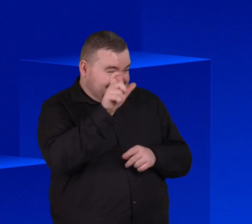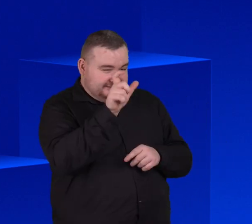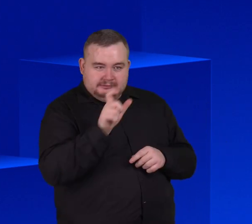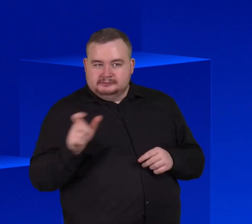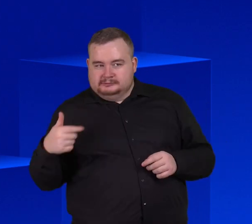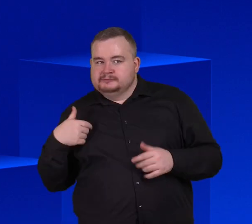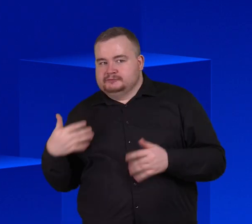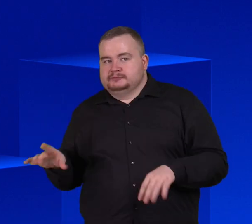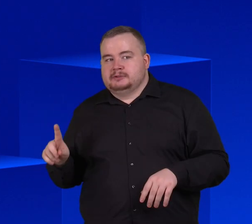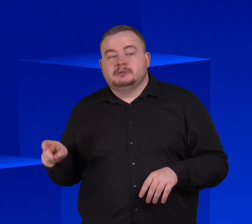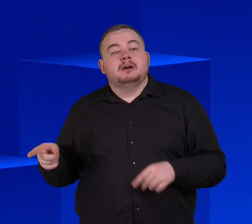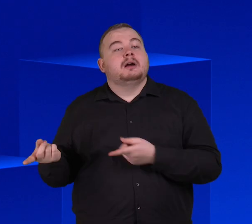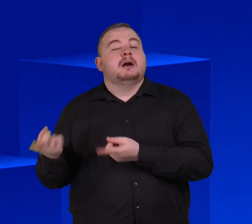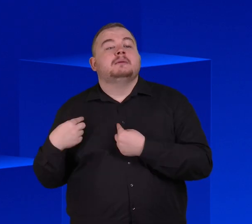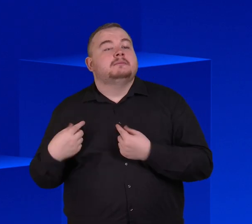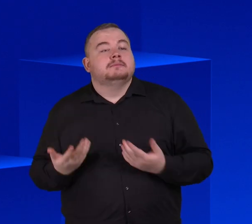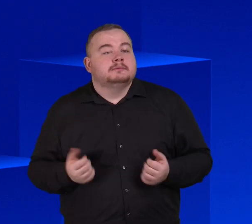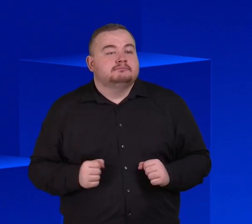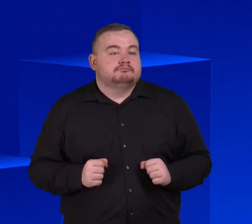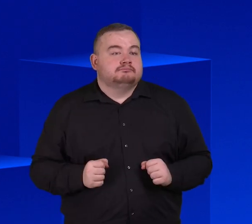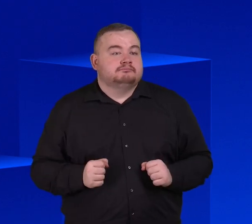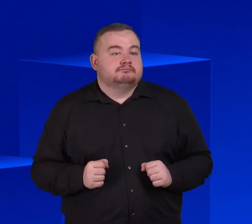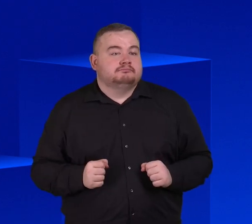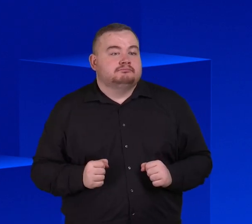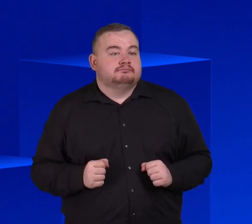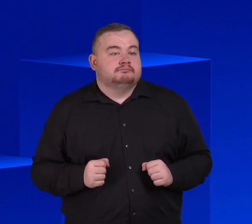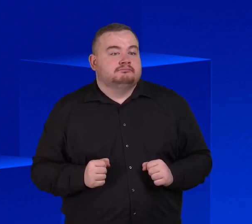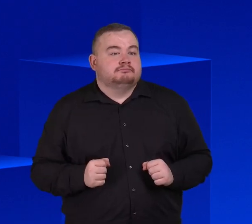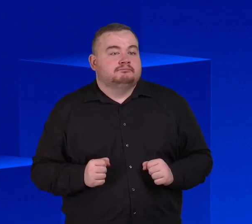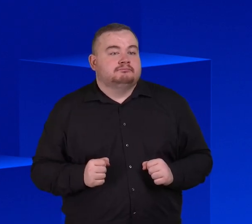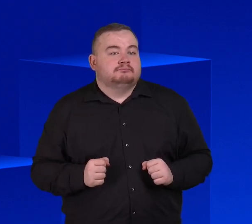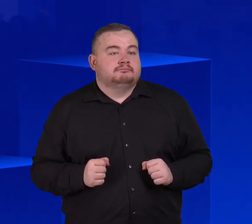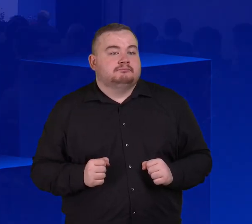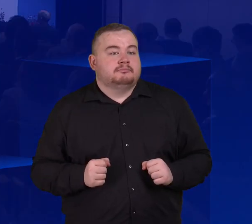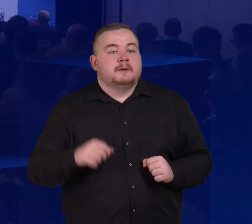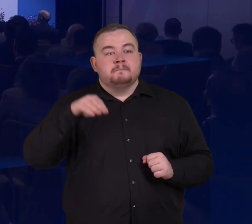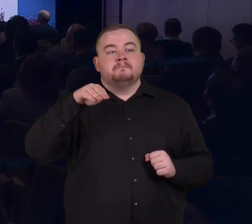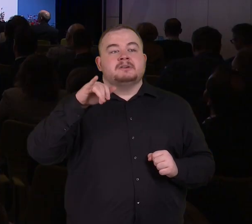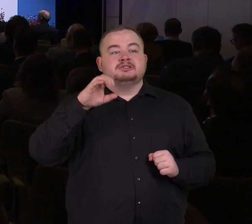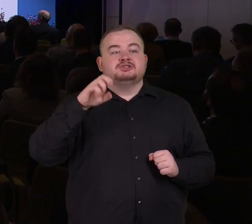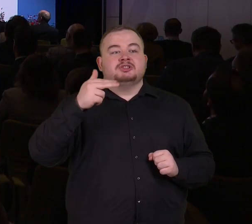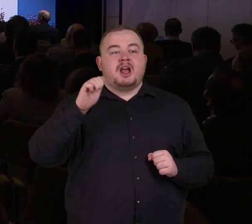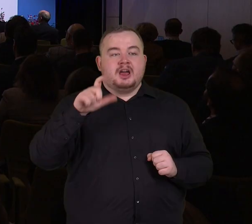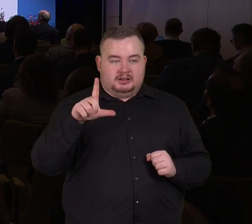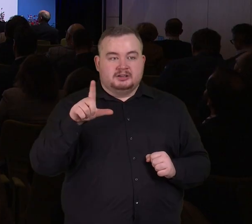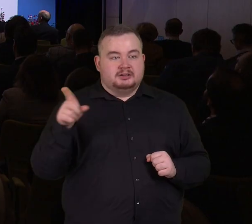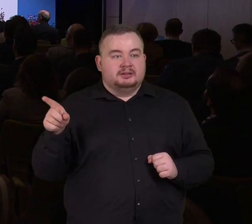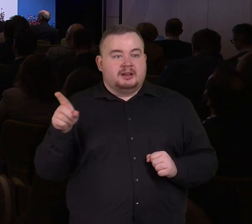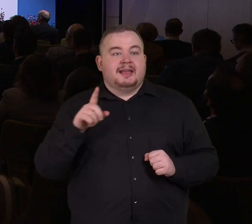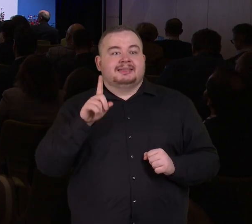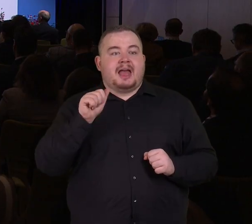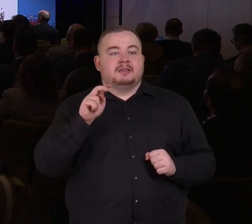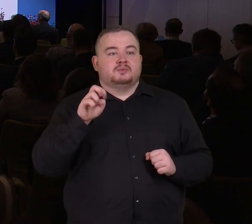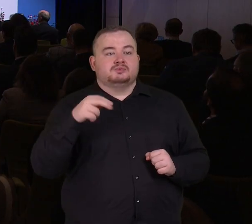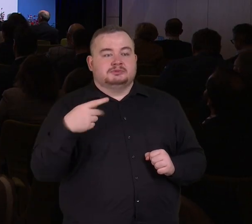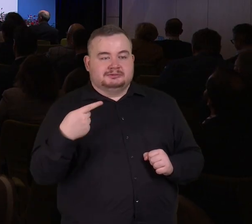Barnier and Danuta Hübner at one's level. So I was very curious, what's your opinion? Because AI think